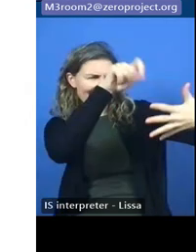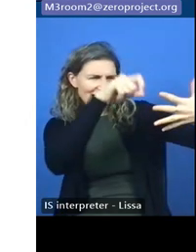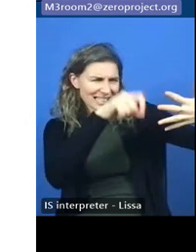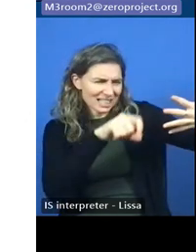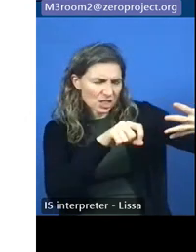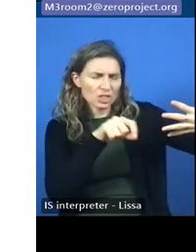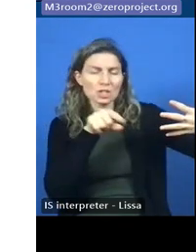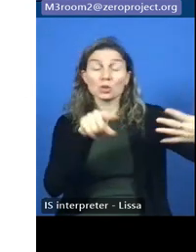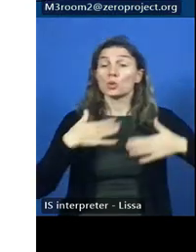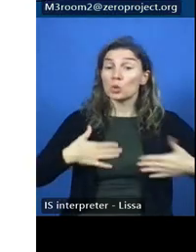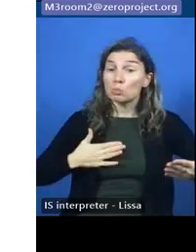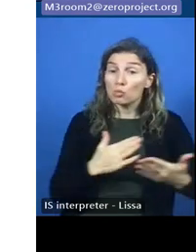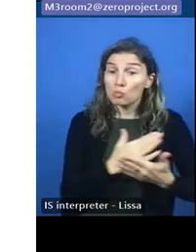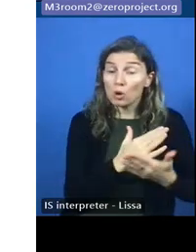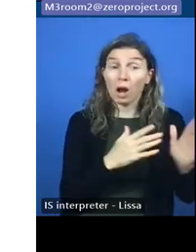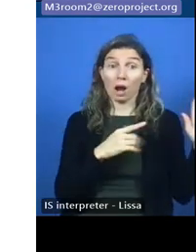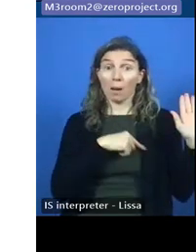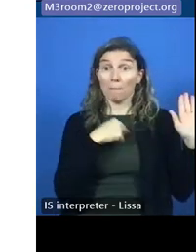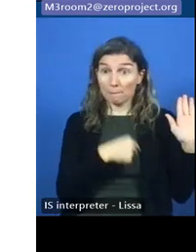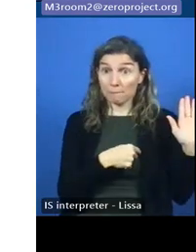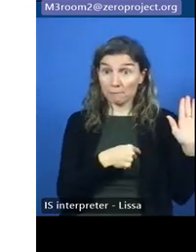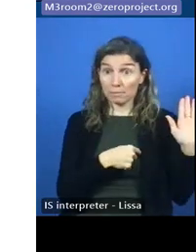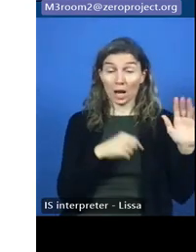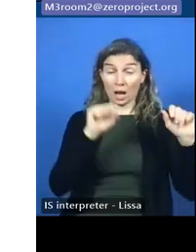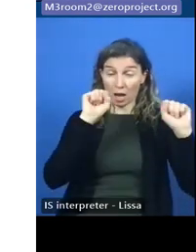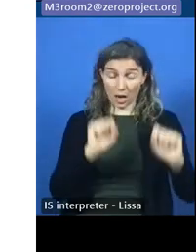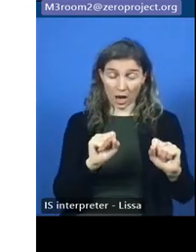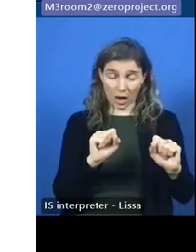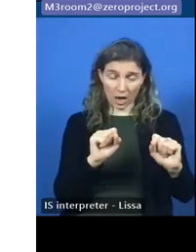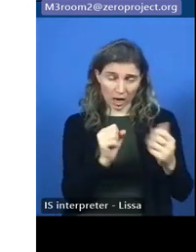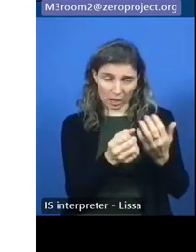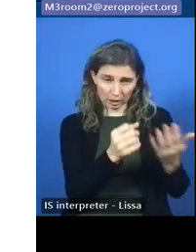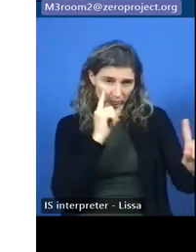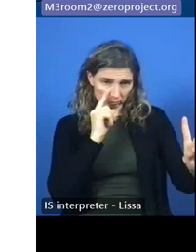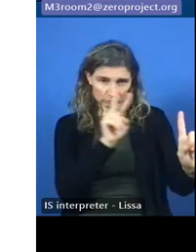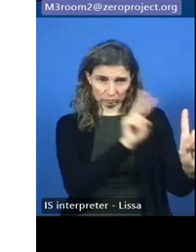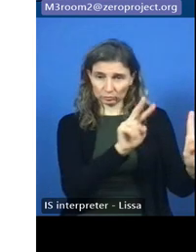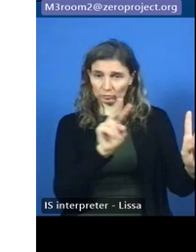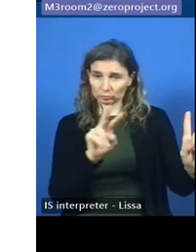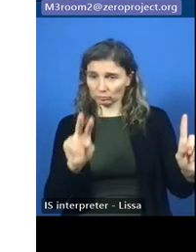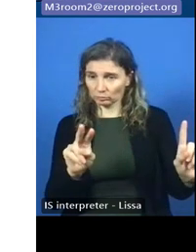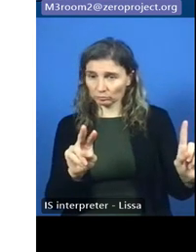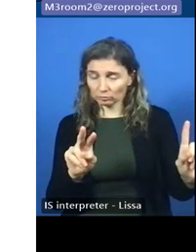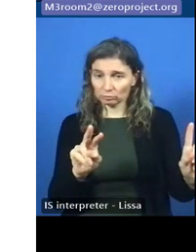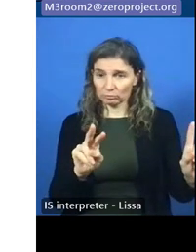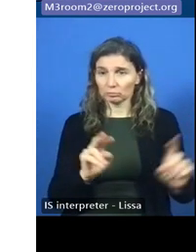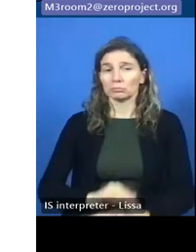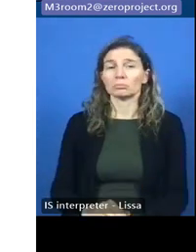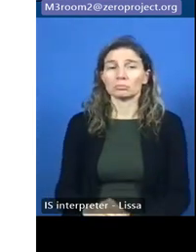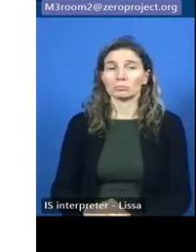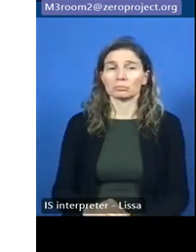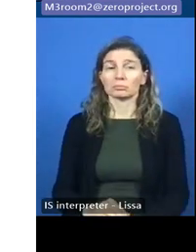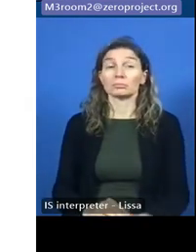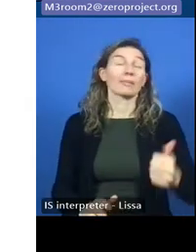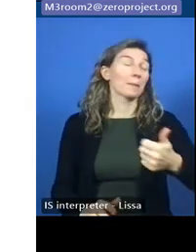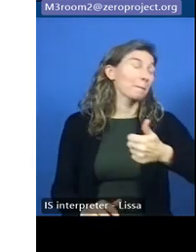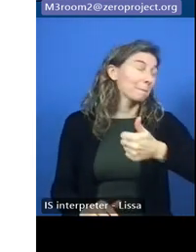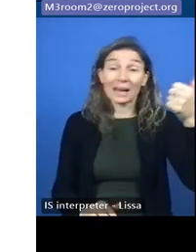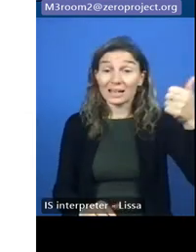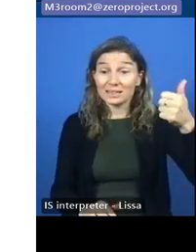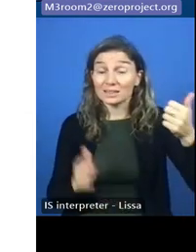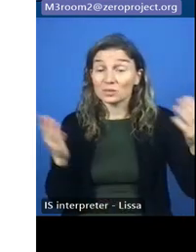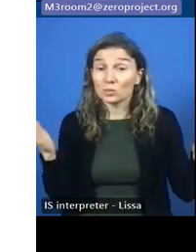rights commitments. It facilitates sharing information with the public. And most of all, it really